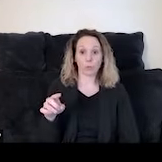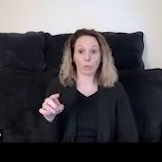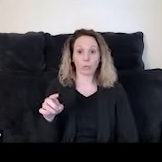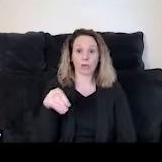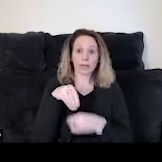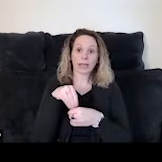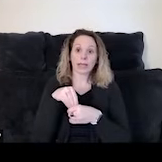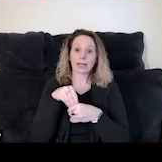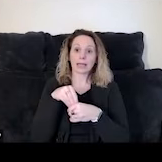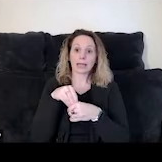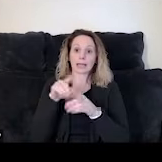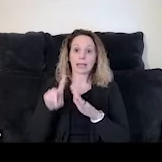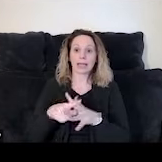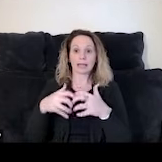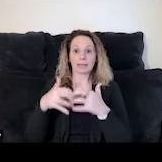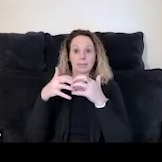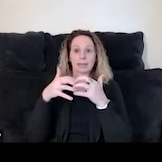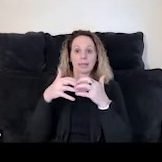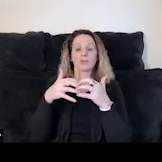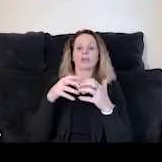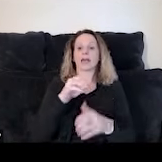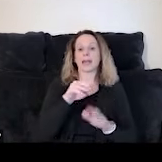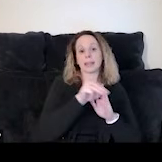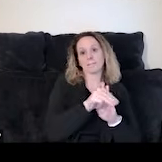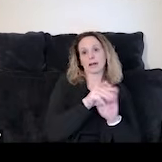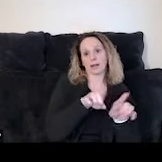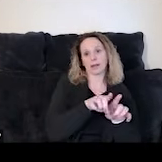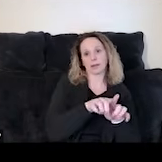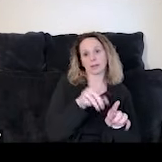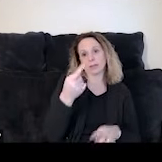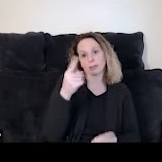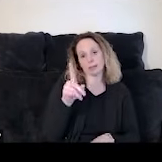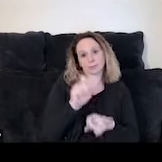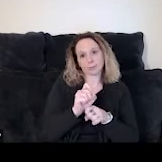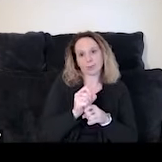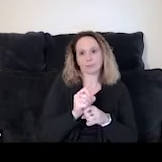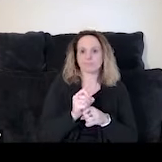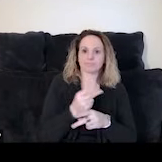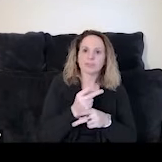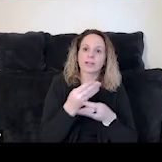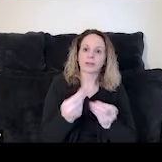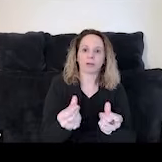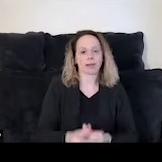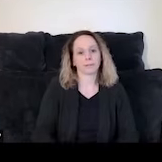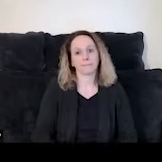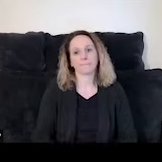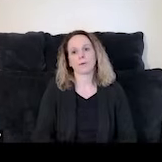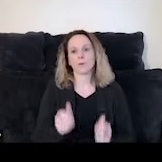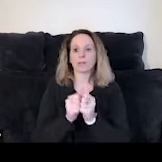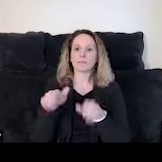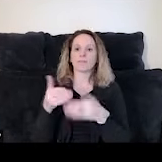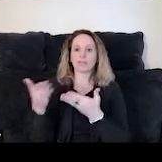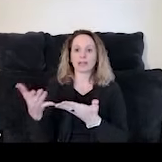in implementation, but in fidelity to the model. And so that's something that we're working through with providers now and with our other state